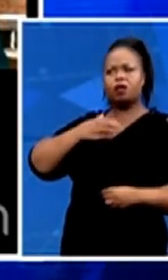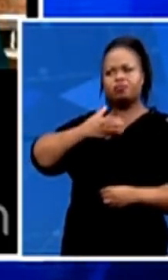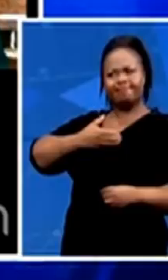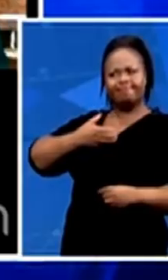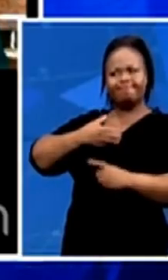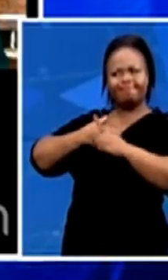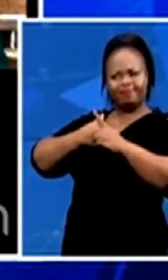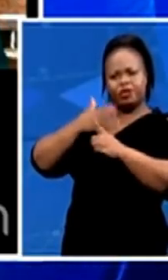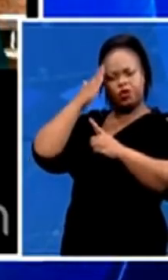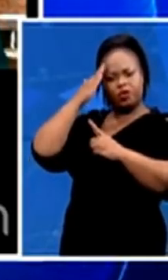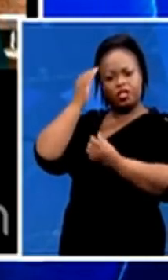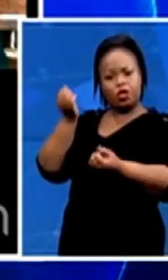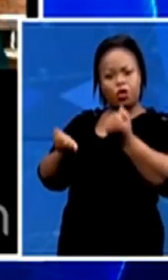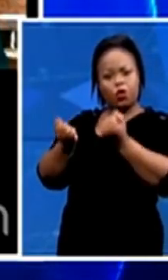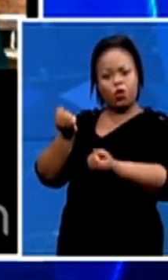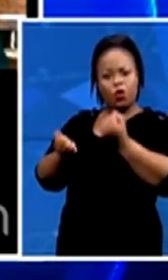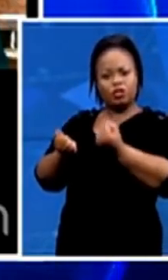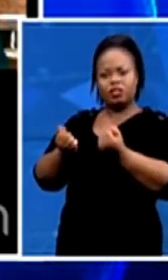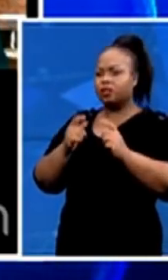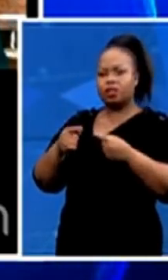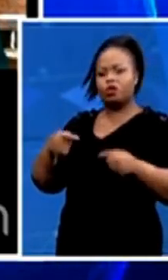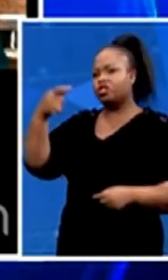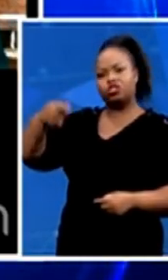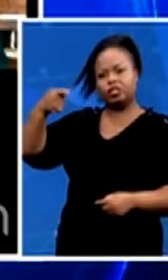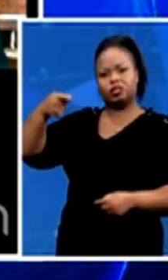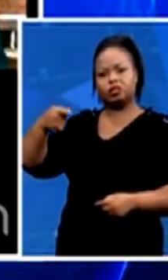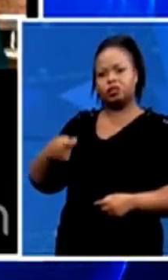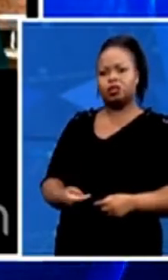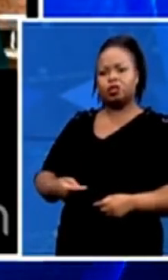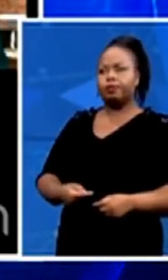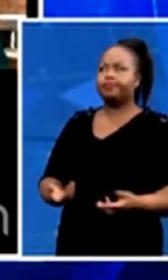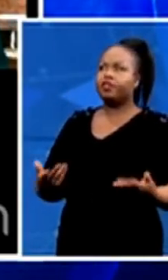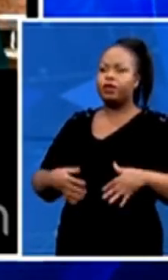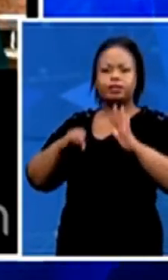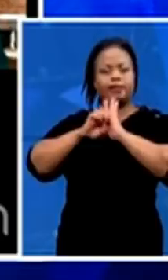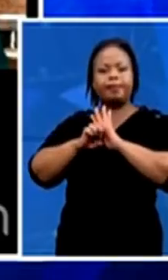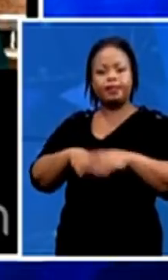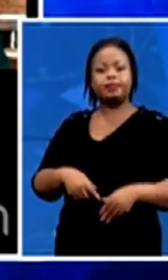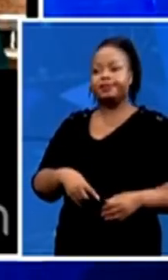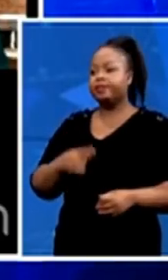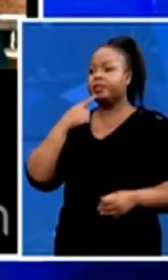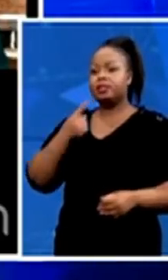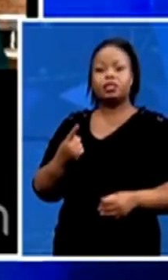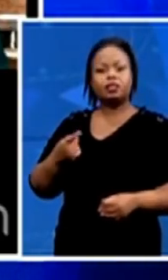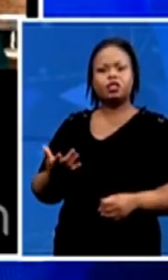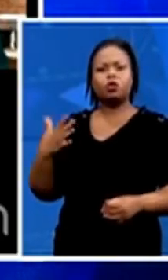a judgment that says, for example, if someone goes to court and says they want to declare me to be